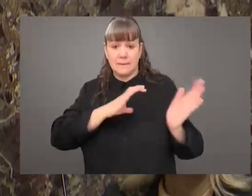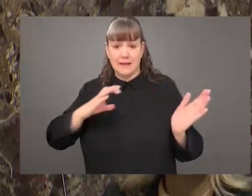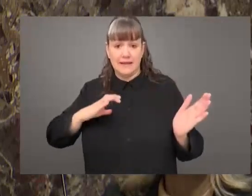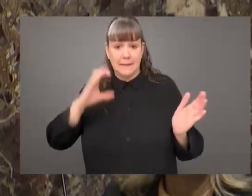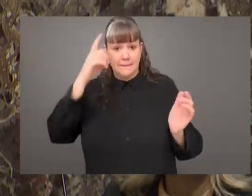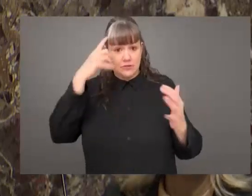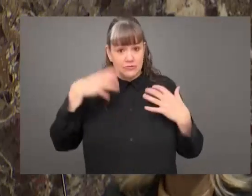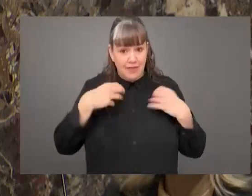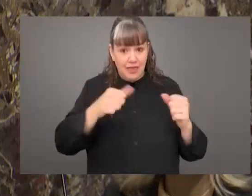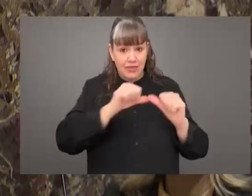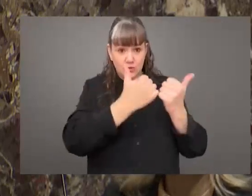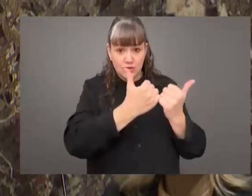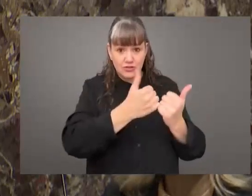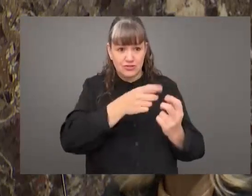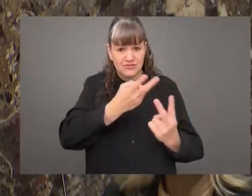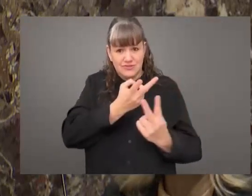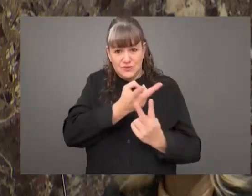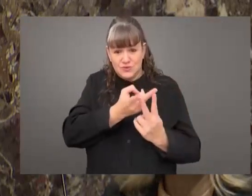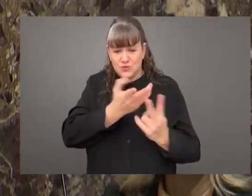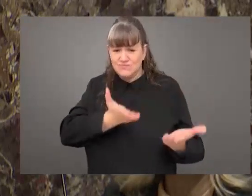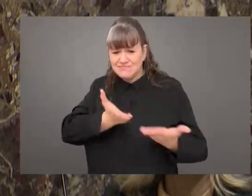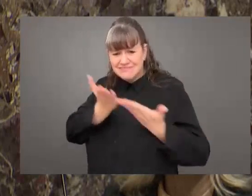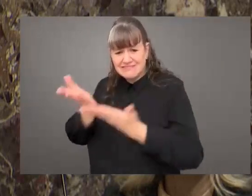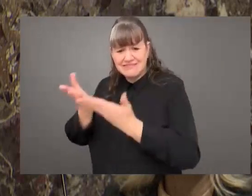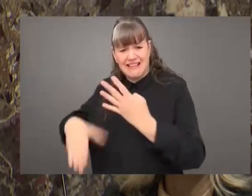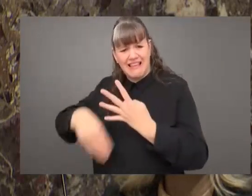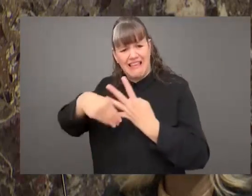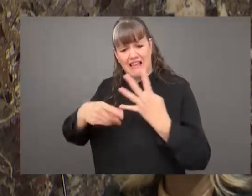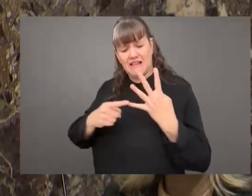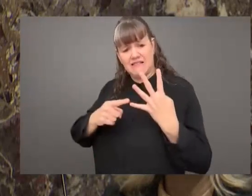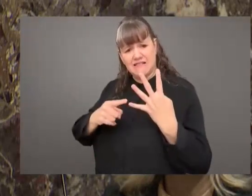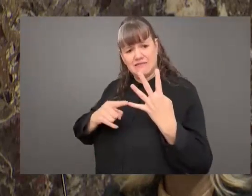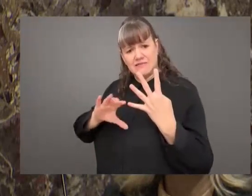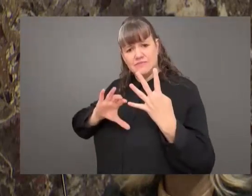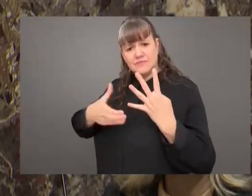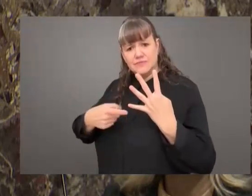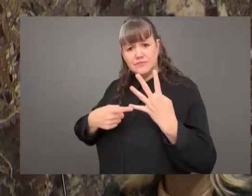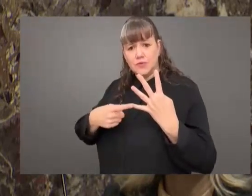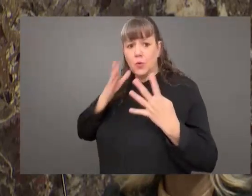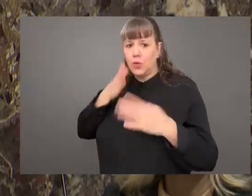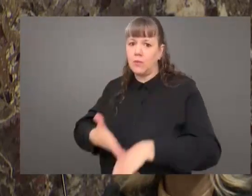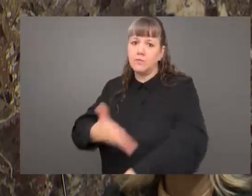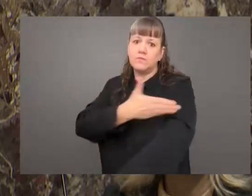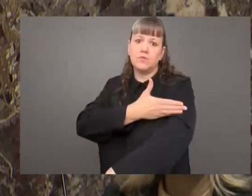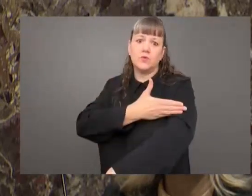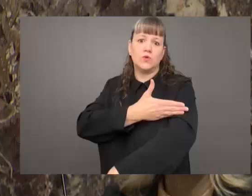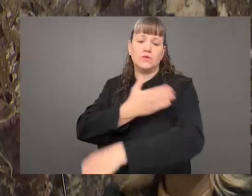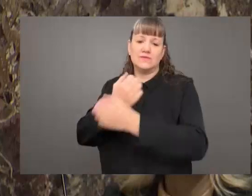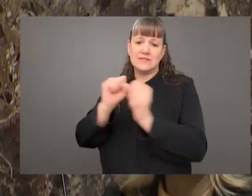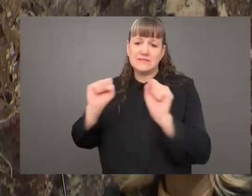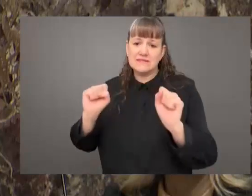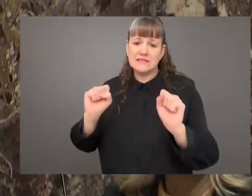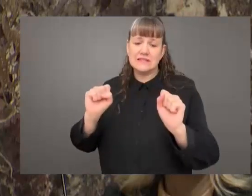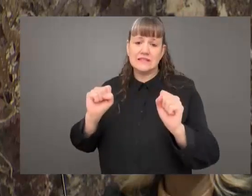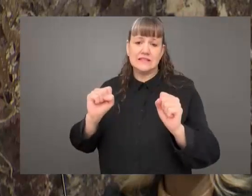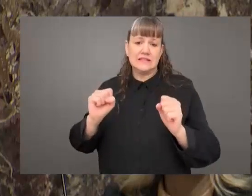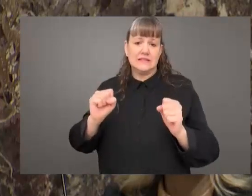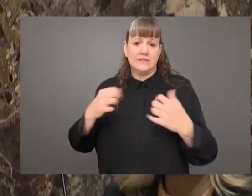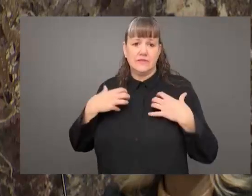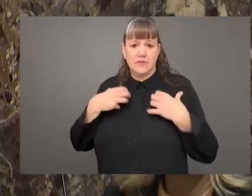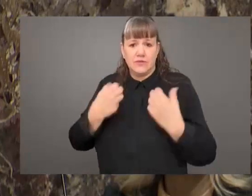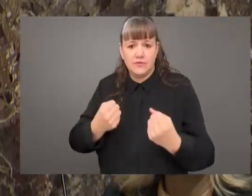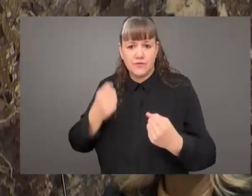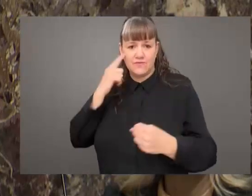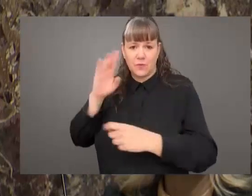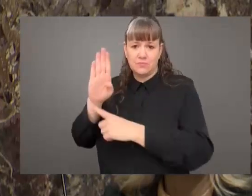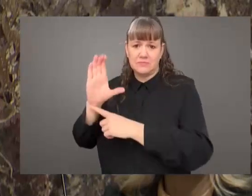improve well-being and safety of British Columbians. Through you, Honourable Speaker, to the Minister of Public Safety and